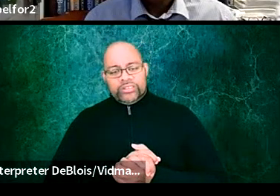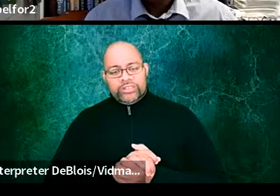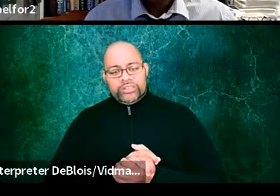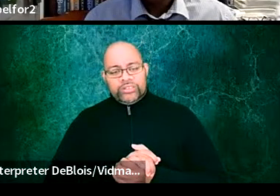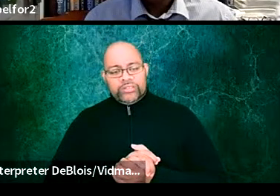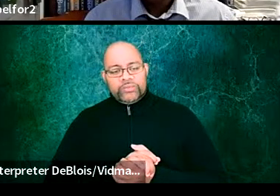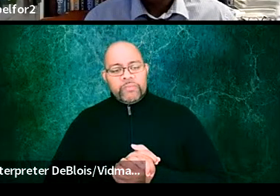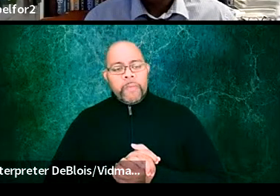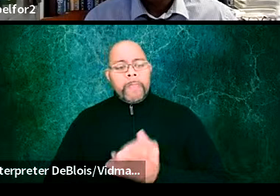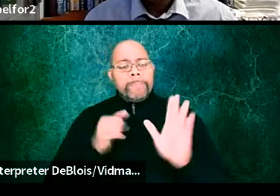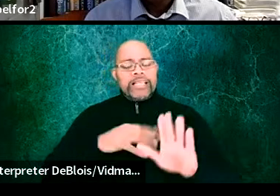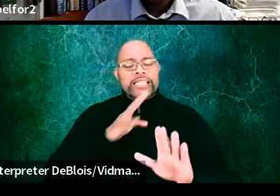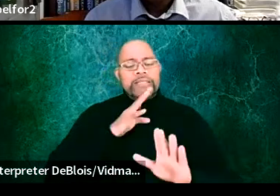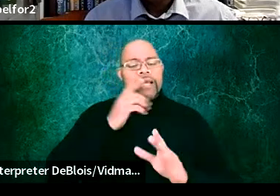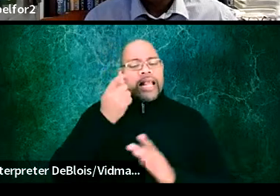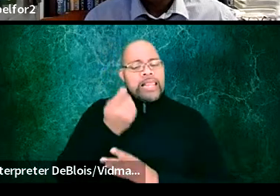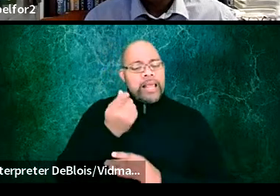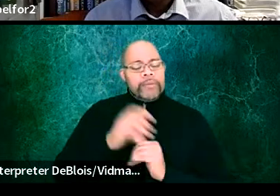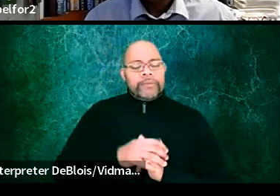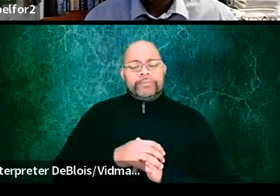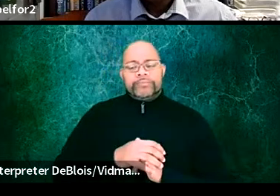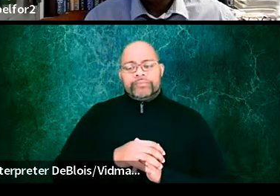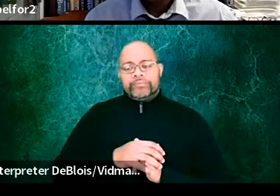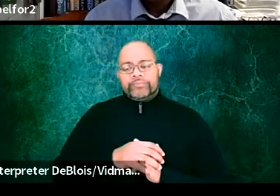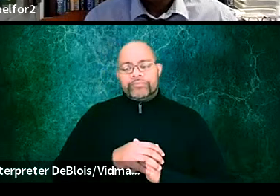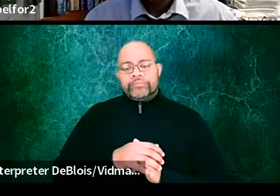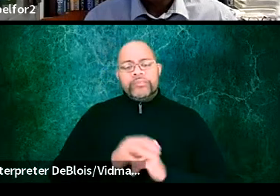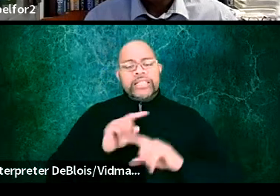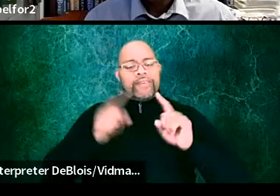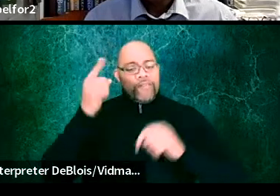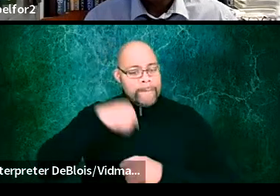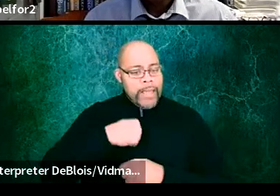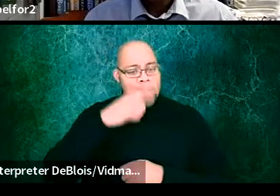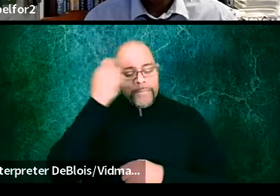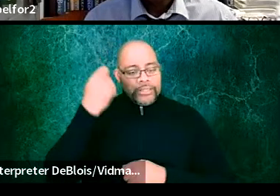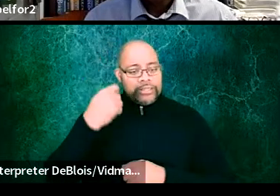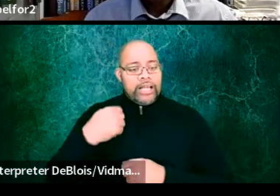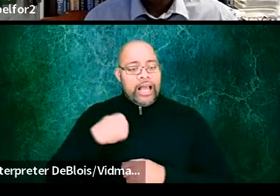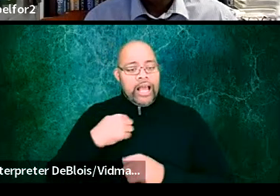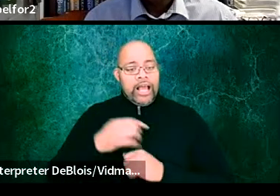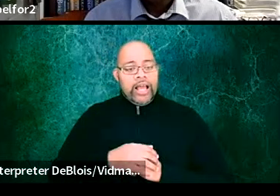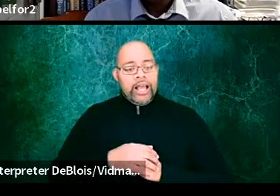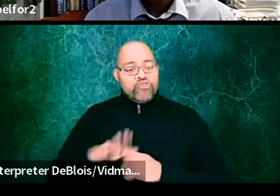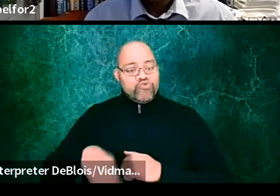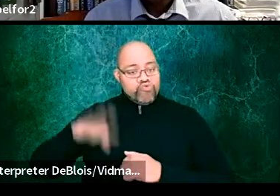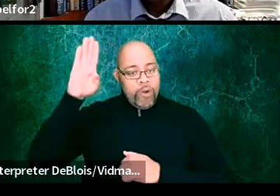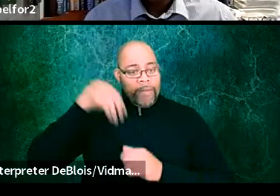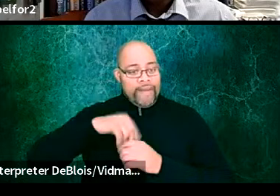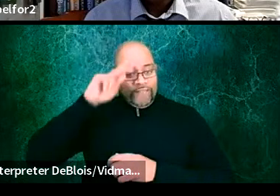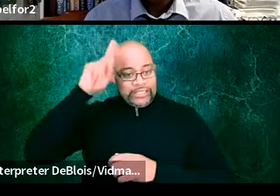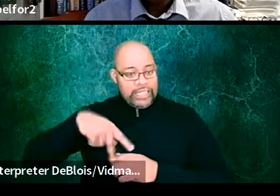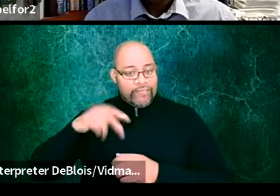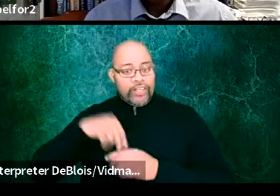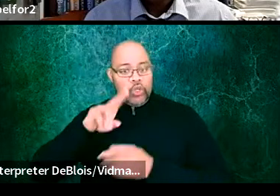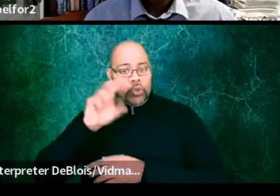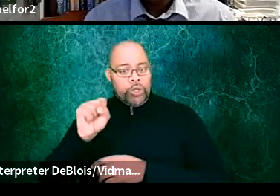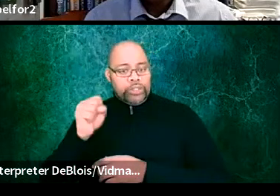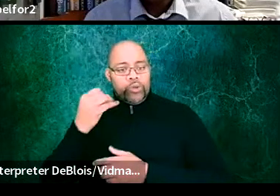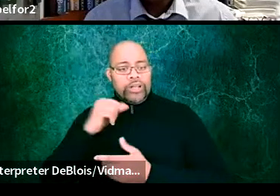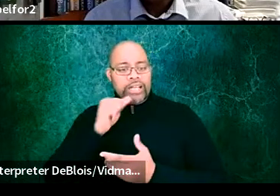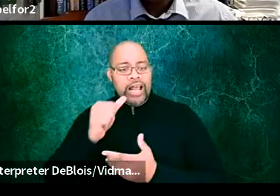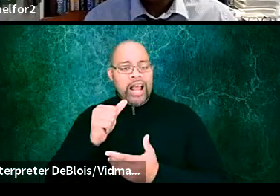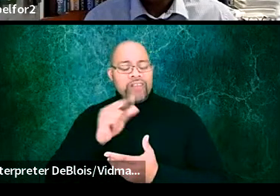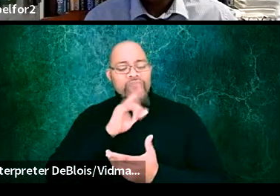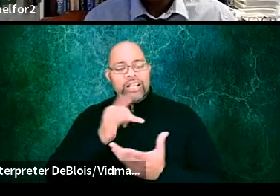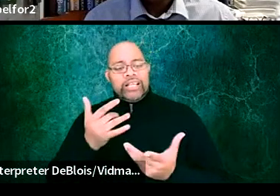I can speak a bit. It's different for me because I grew up in Philly in the US, so it's not